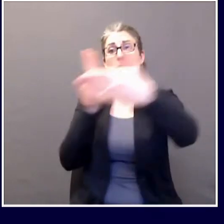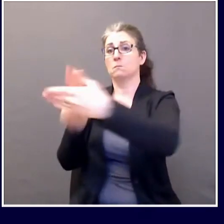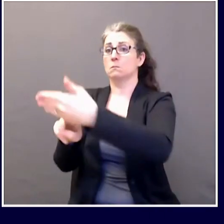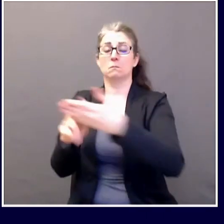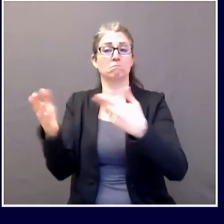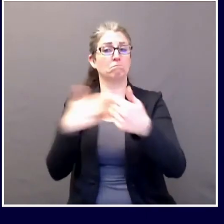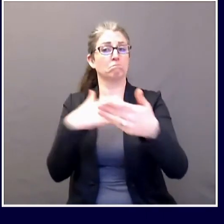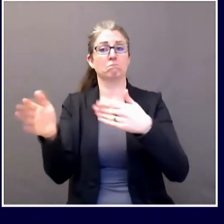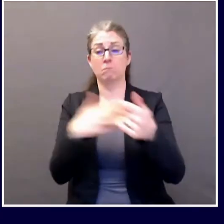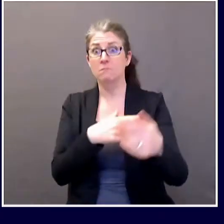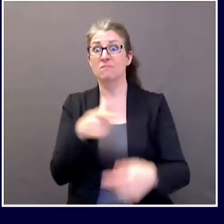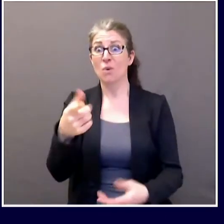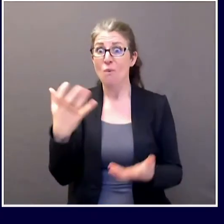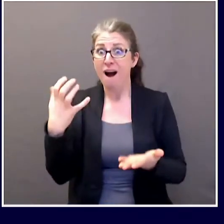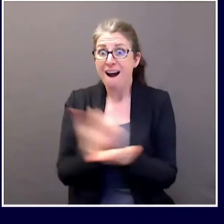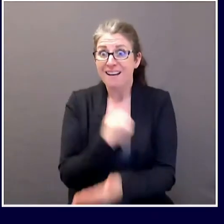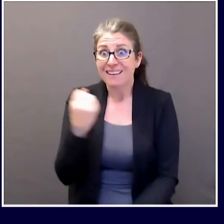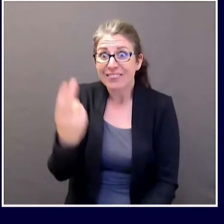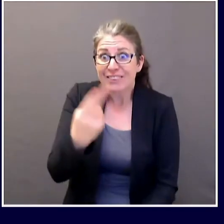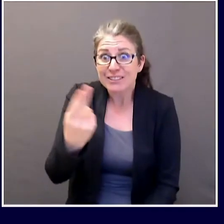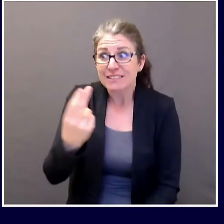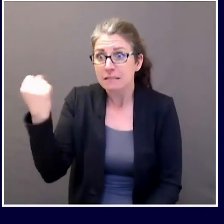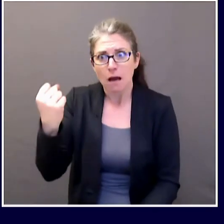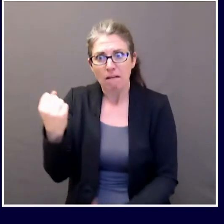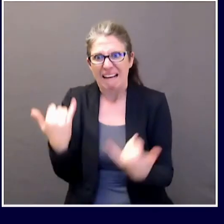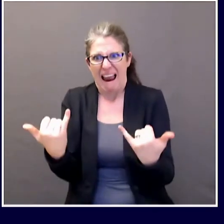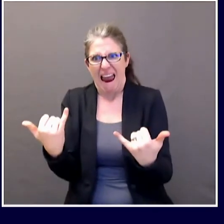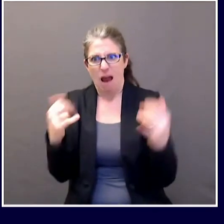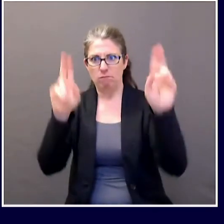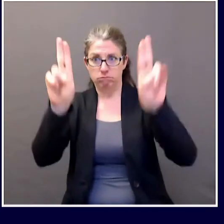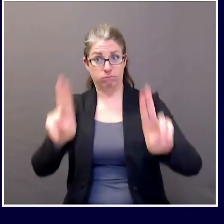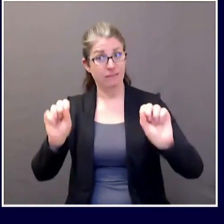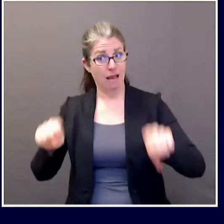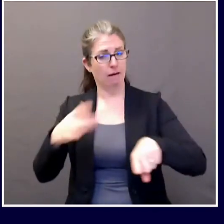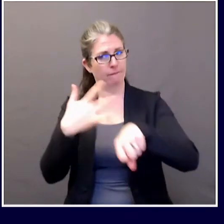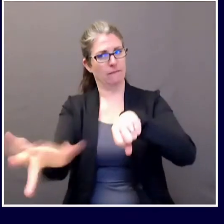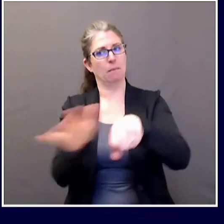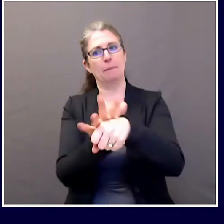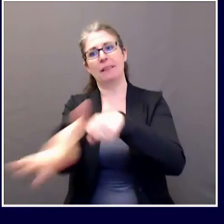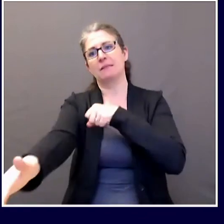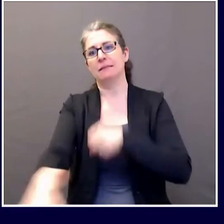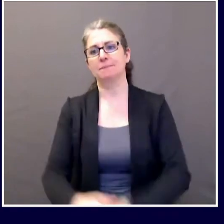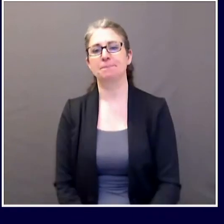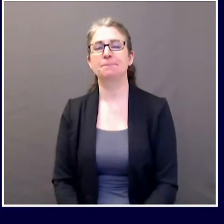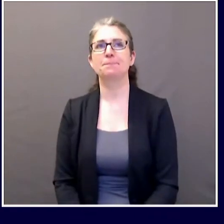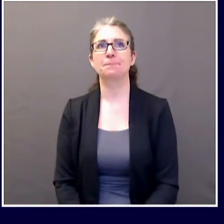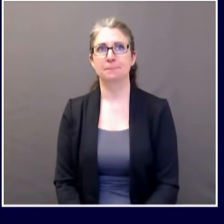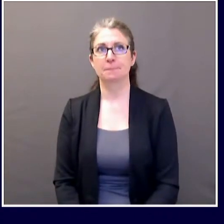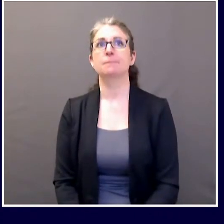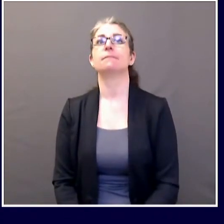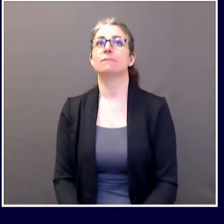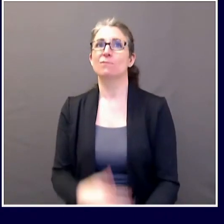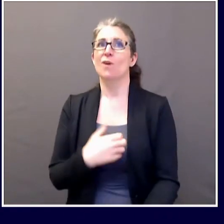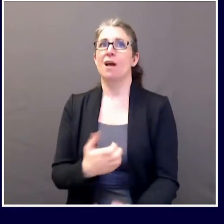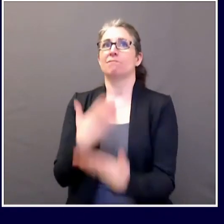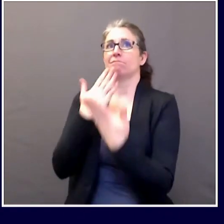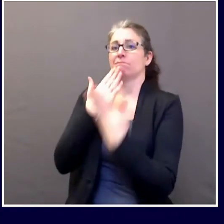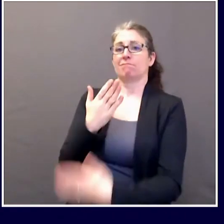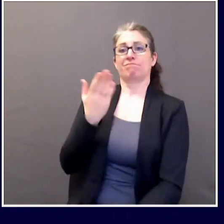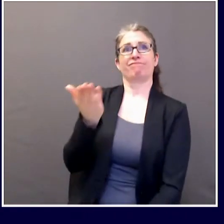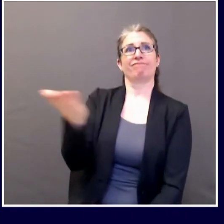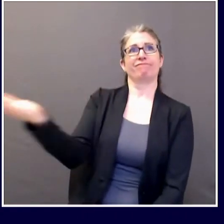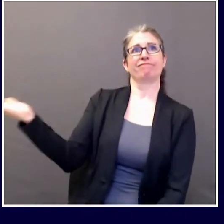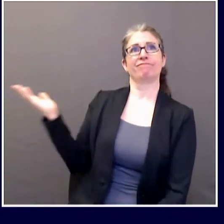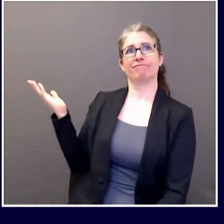vaccination centers, both our friends at the Cross Insurance Center, as well as our friends at Scarborough Downs. All of